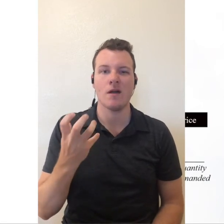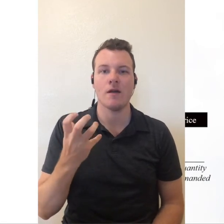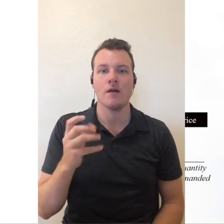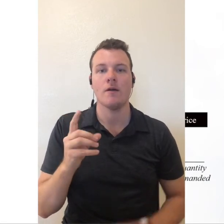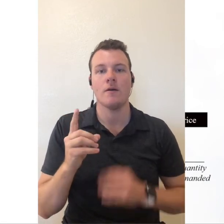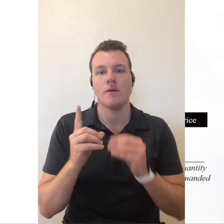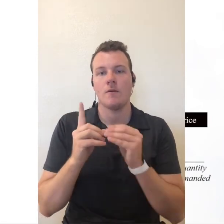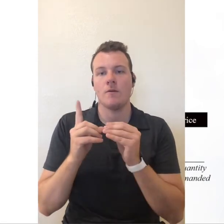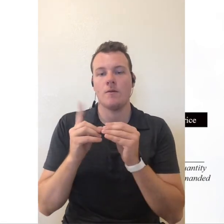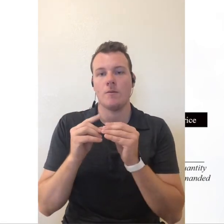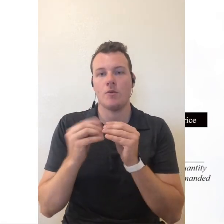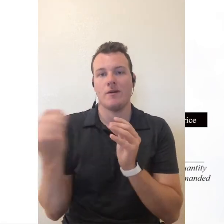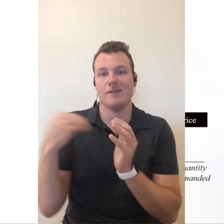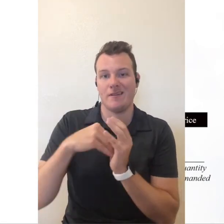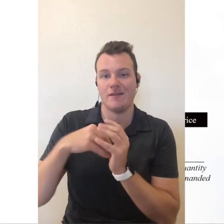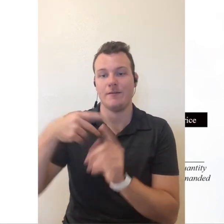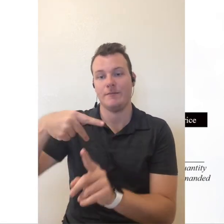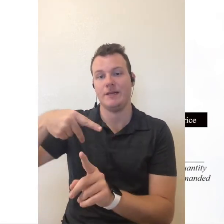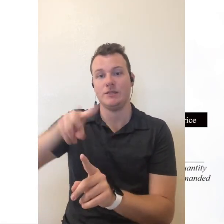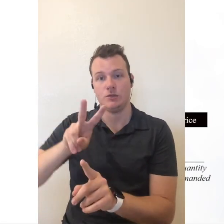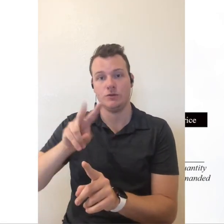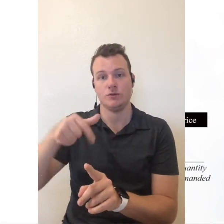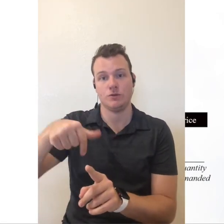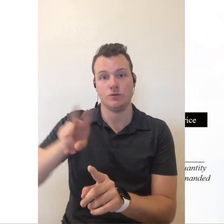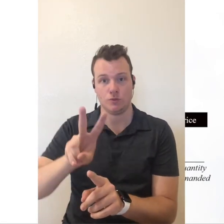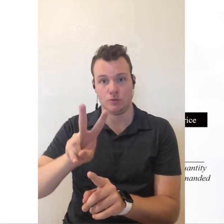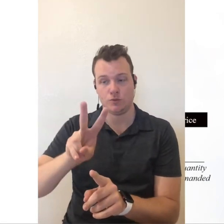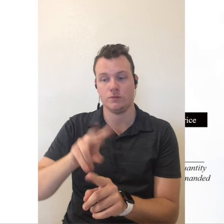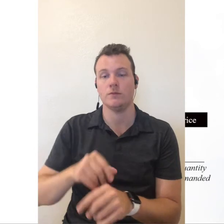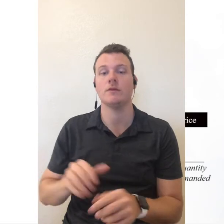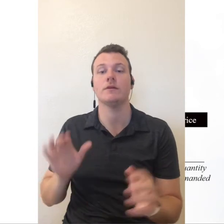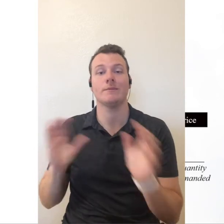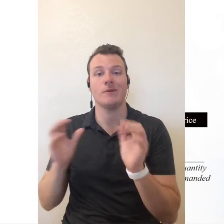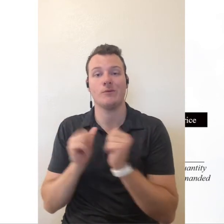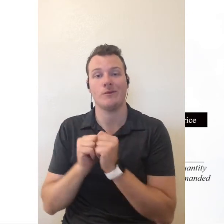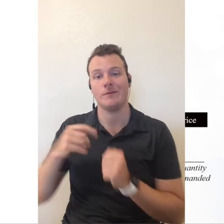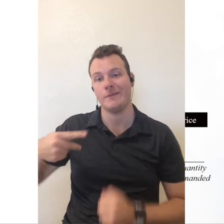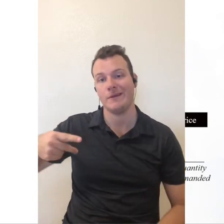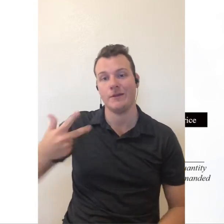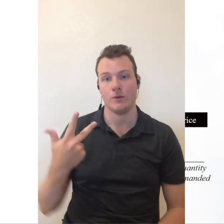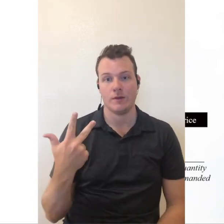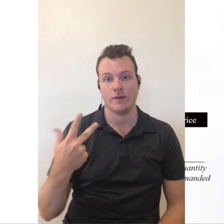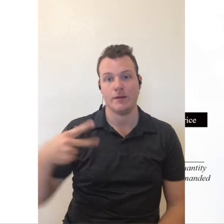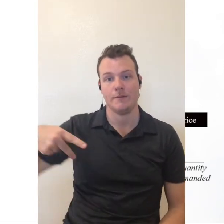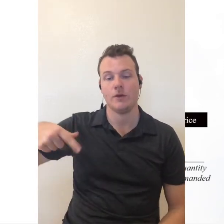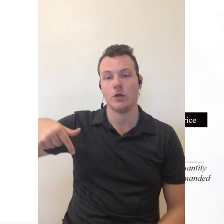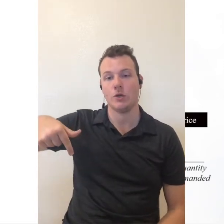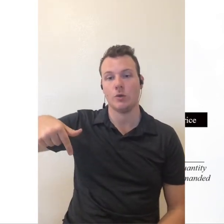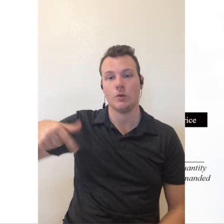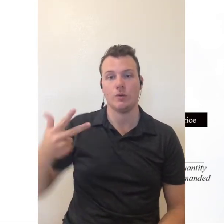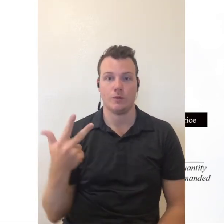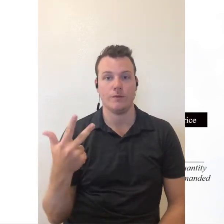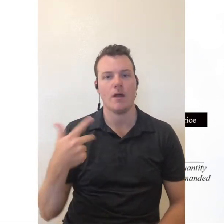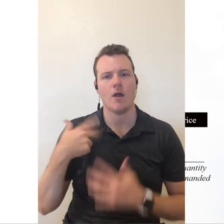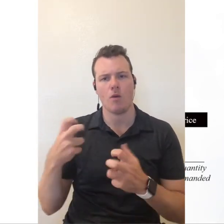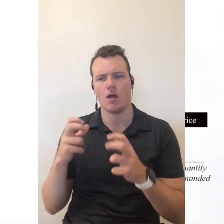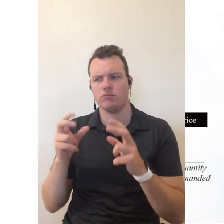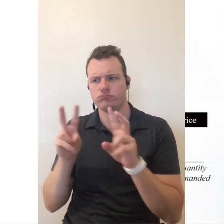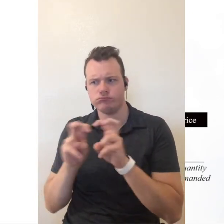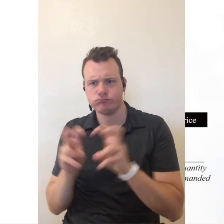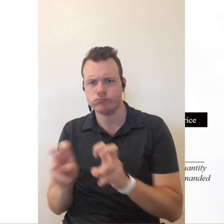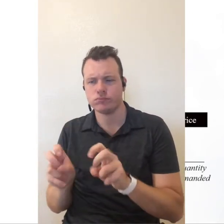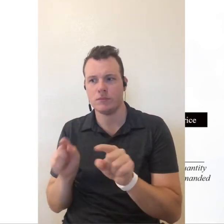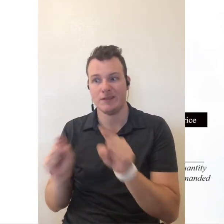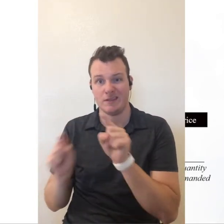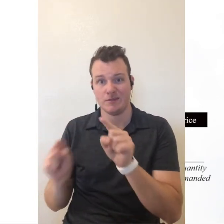Now, at the same time, I also want to do this one more time between P2, Q2, and P3,